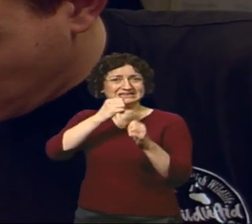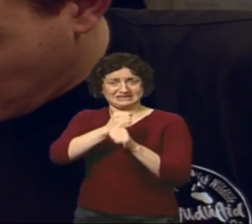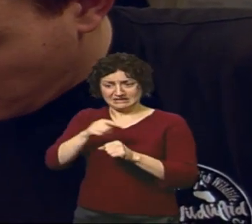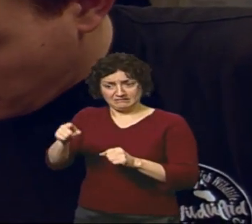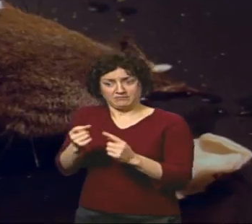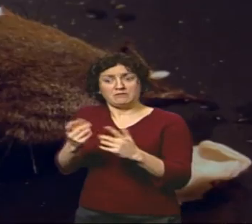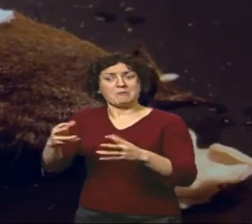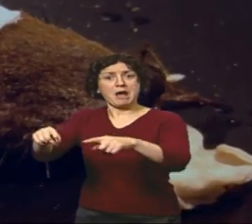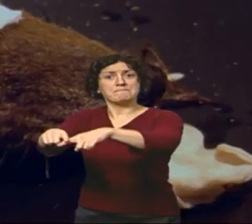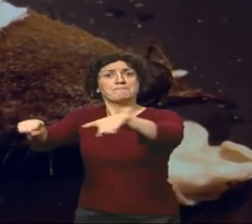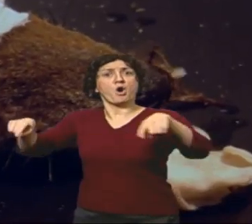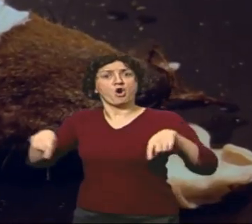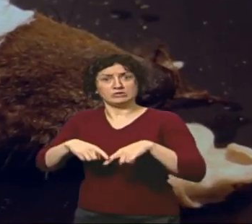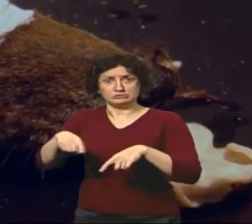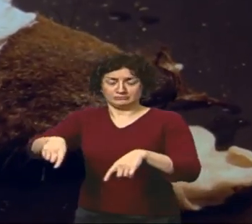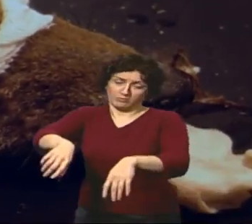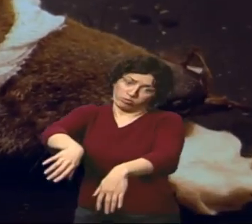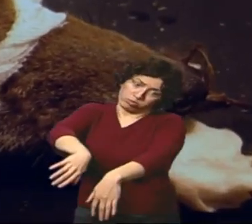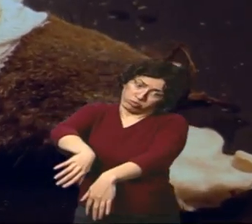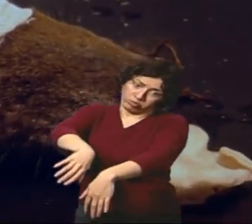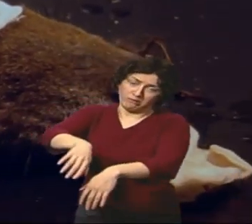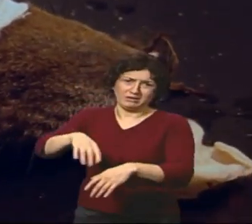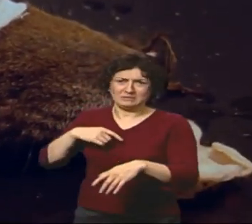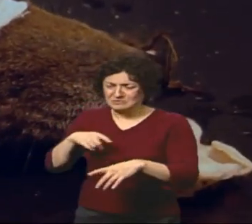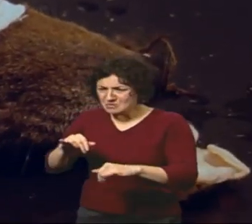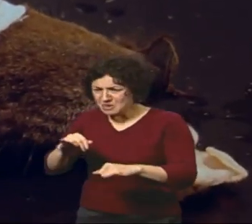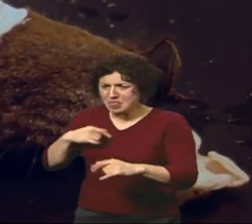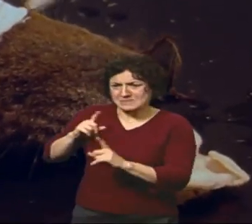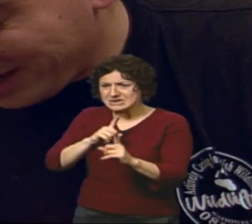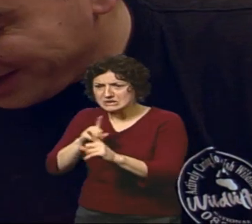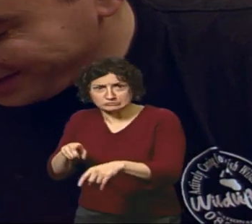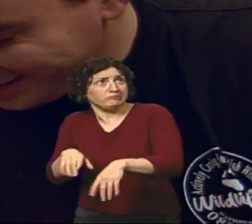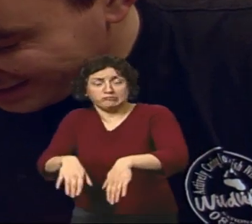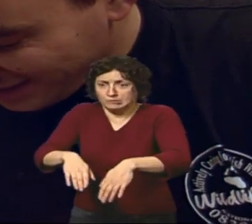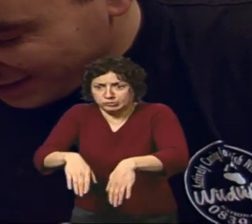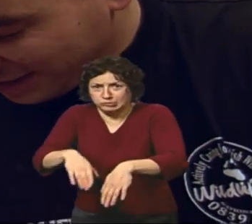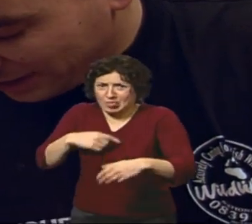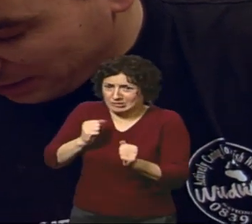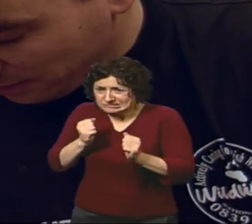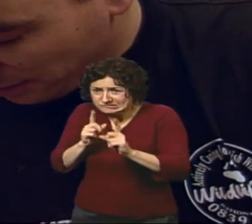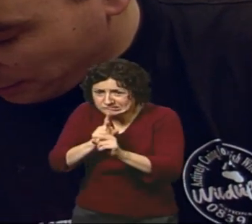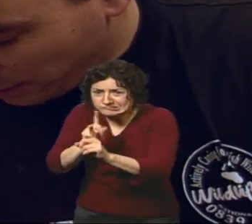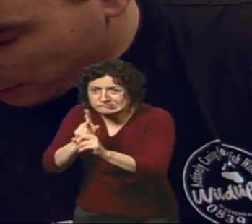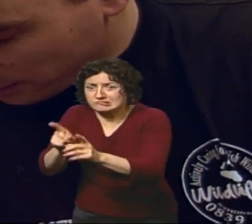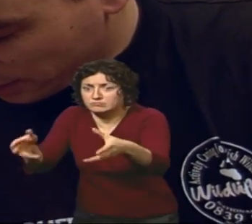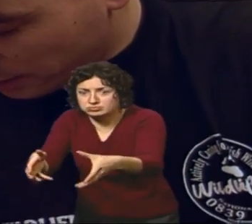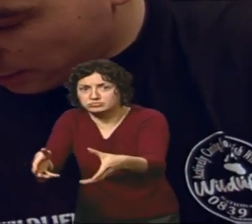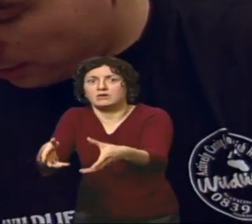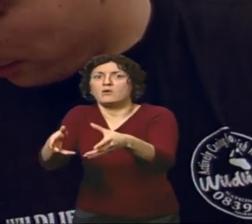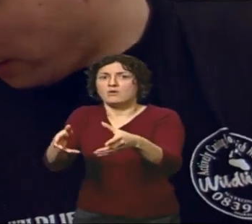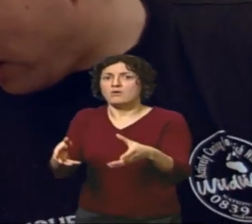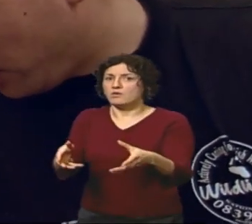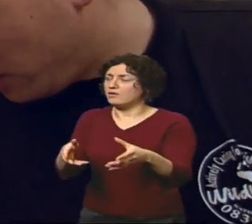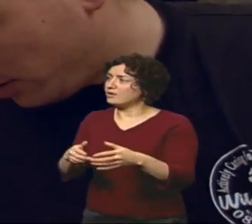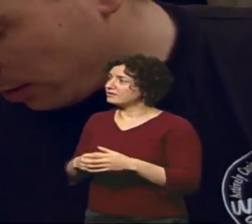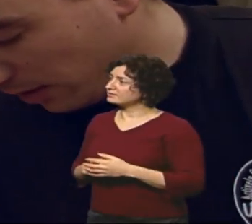basically. And after a short chase, she was across about 3 gardens, I finally got underneath